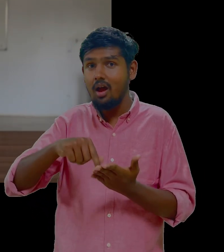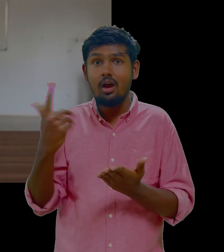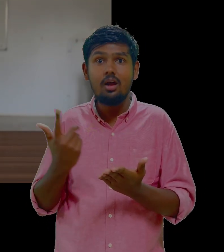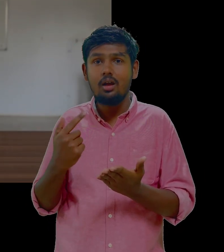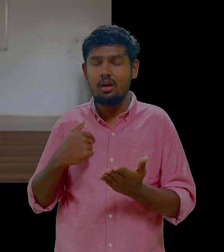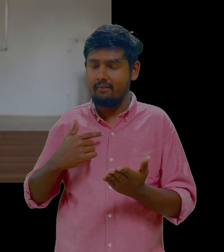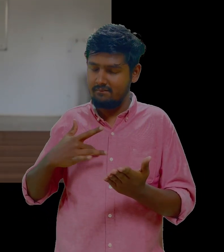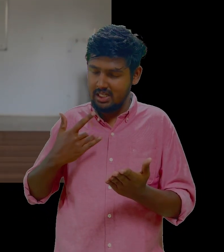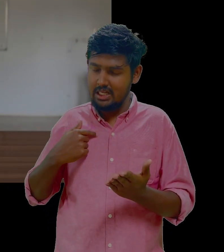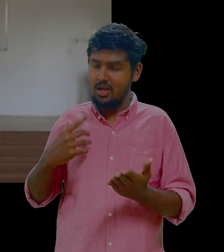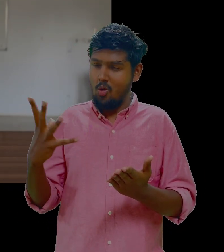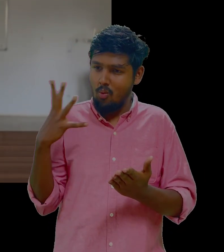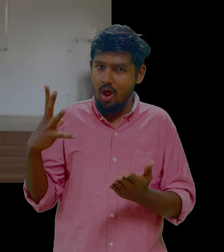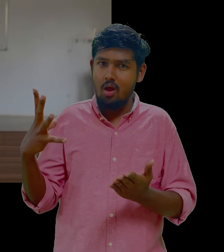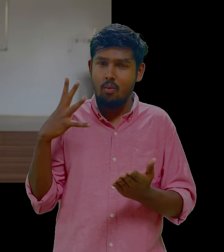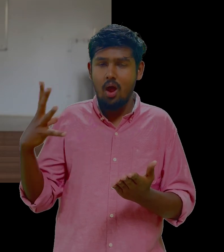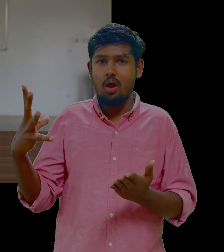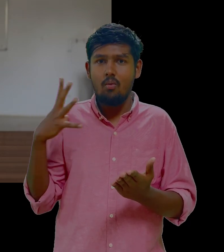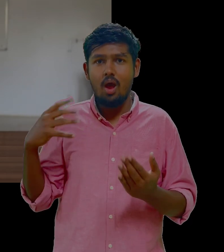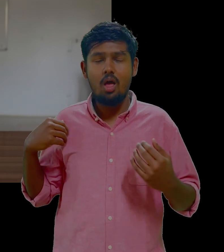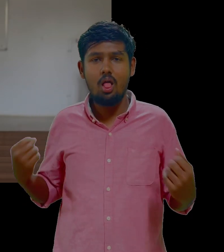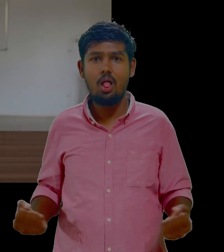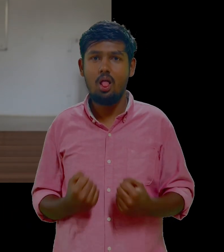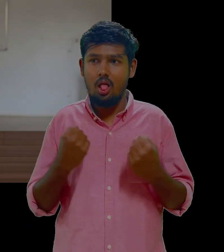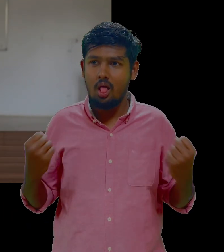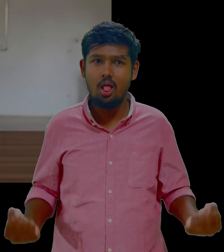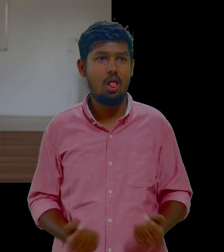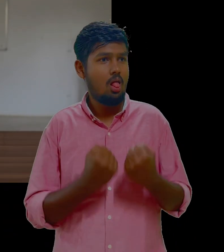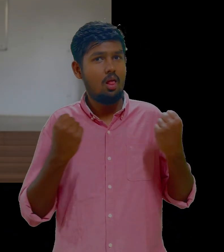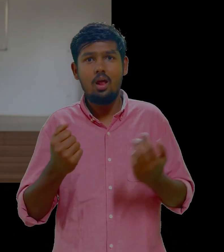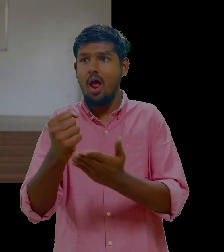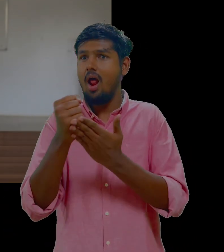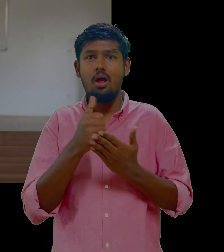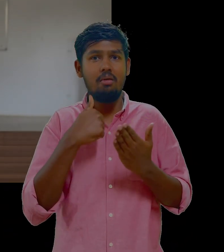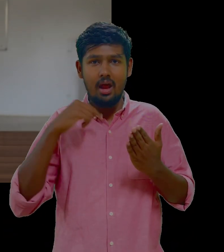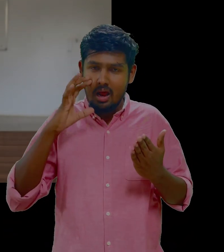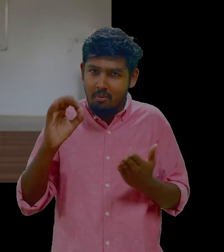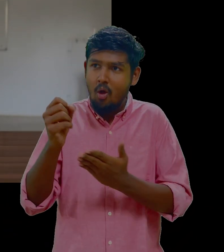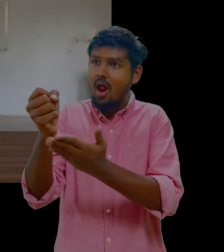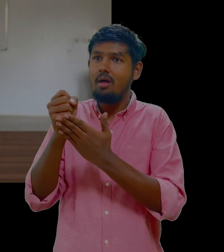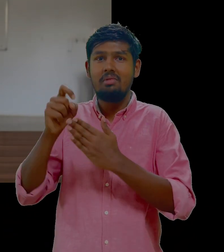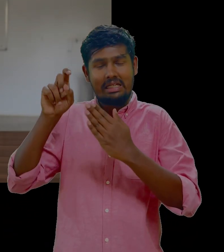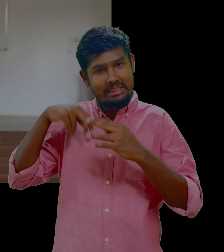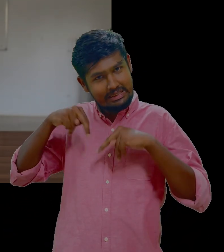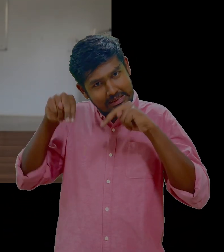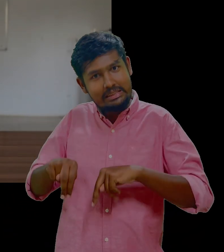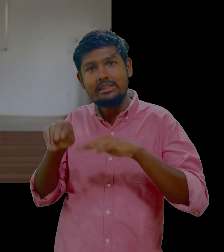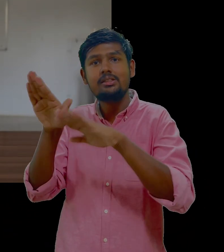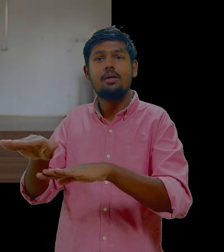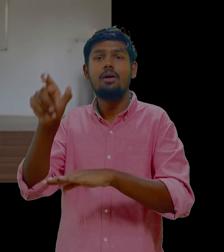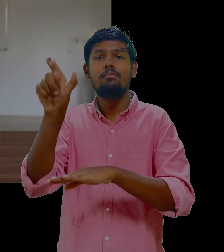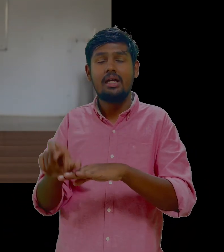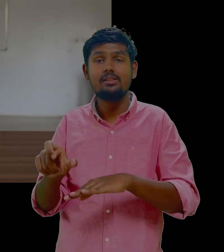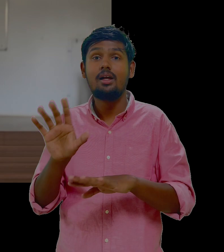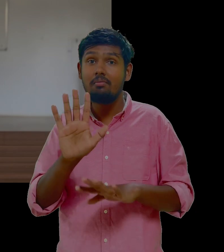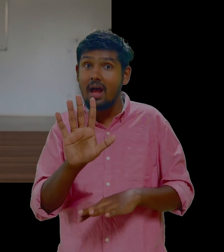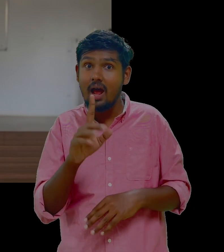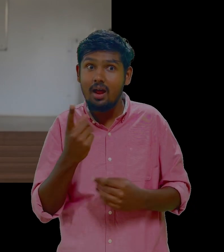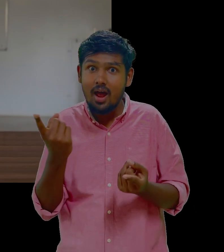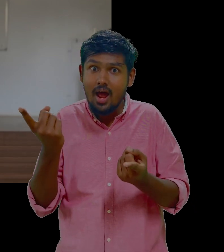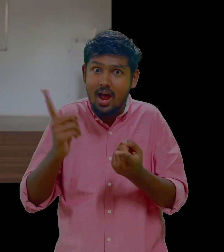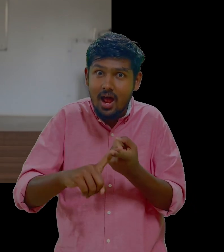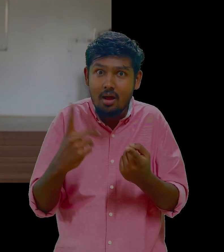weighing down used to be on my mind and think why I am not able to do things when I want to do things. But I learned an